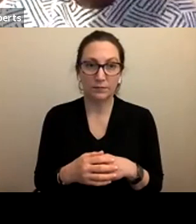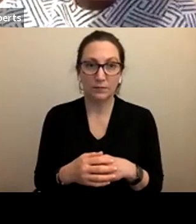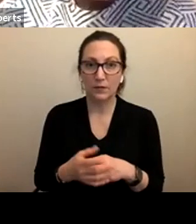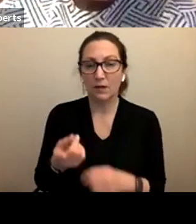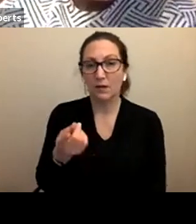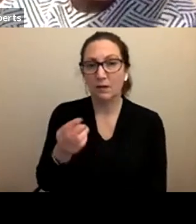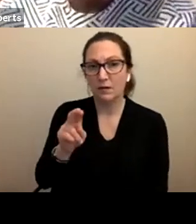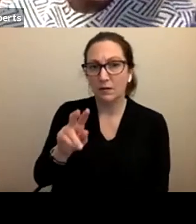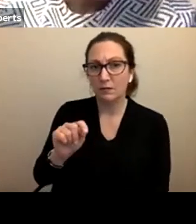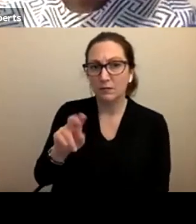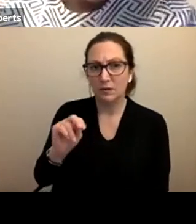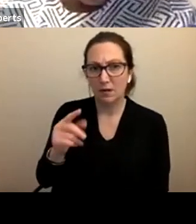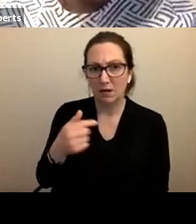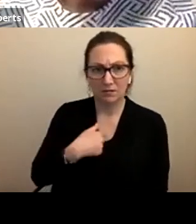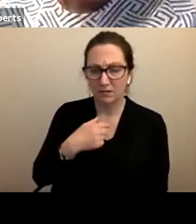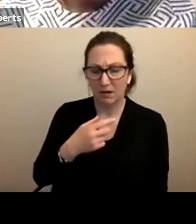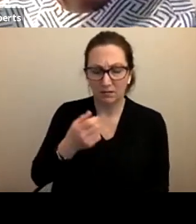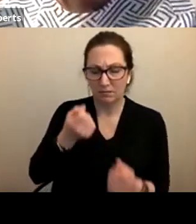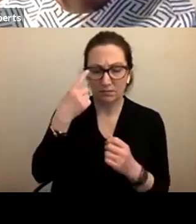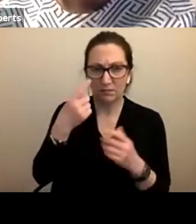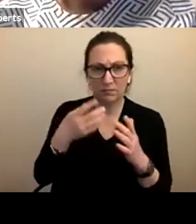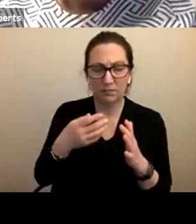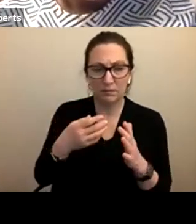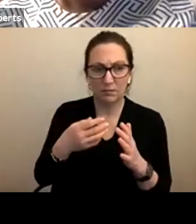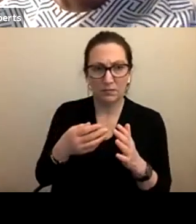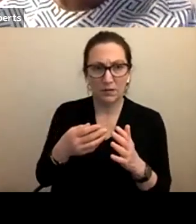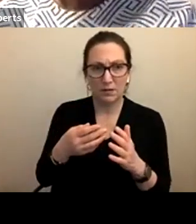Wait, so I didn't catch all that? Is Yeah. there a slide?